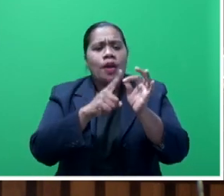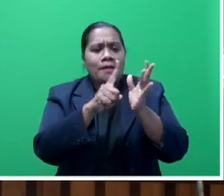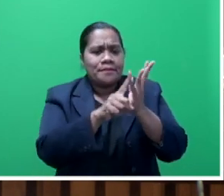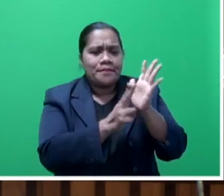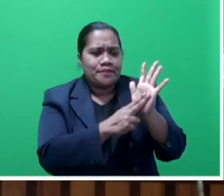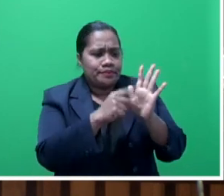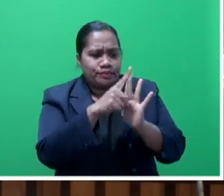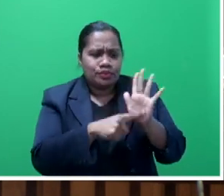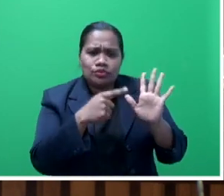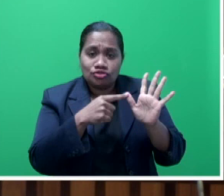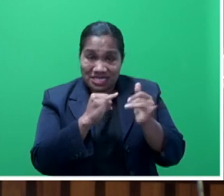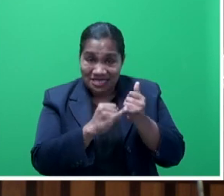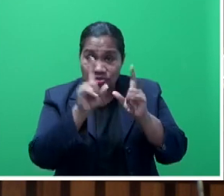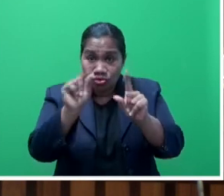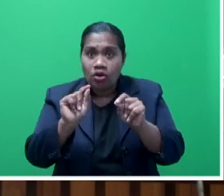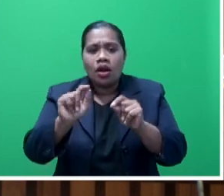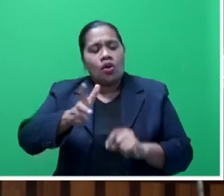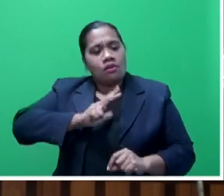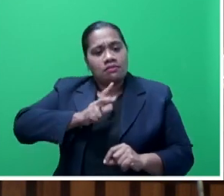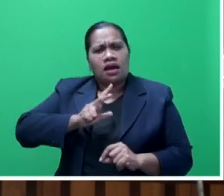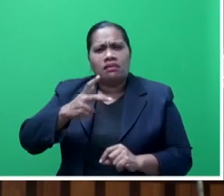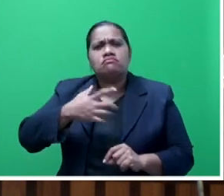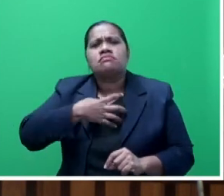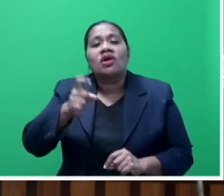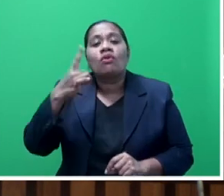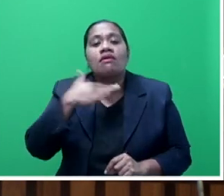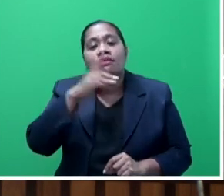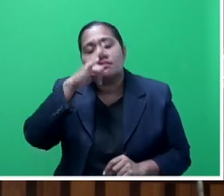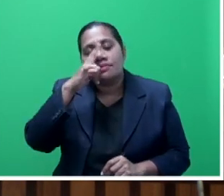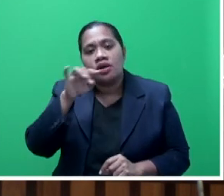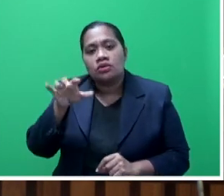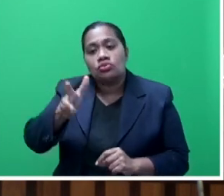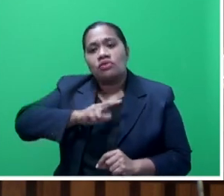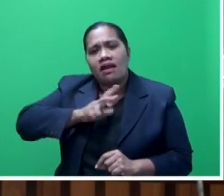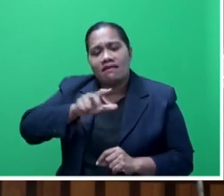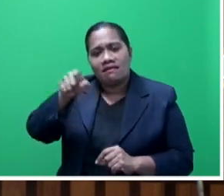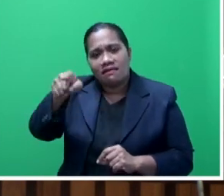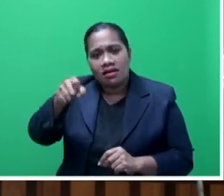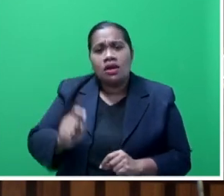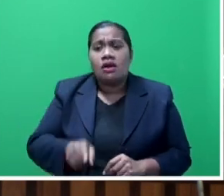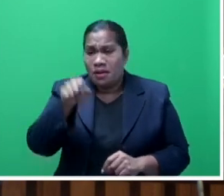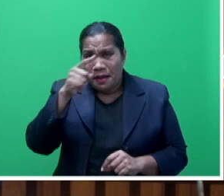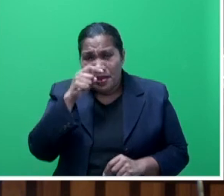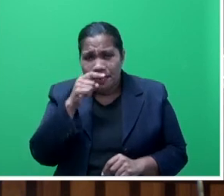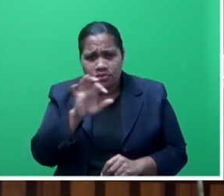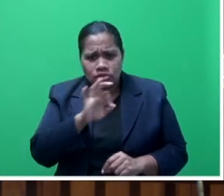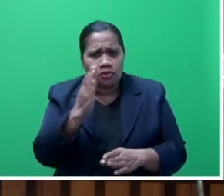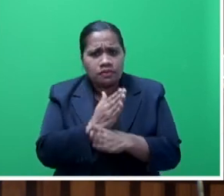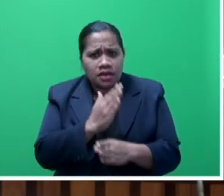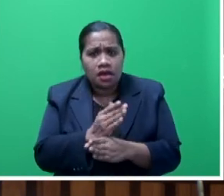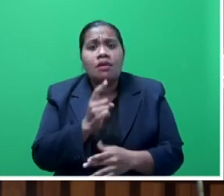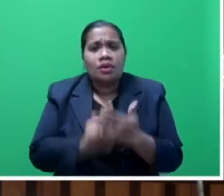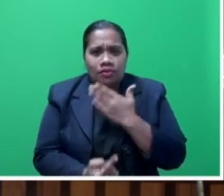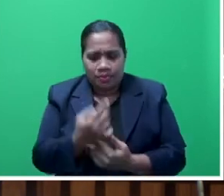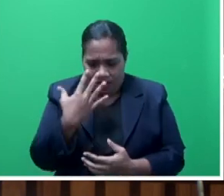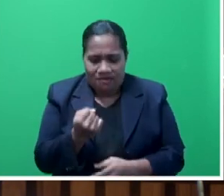over 100 people in Lautoka. Those 100 people had not been employed for a while. Suddenly they had jobs for 2 or 3